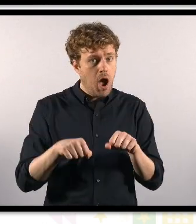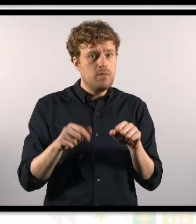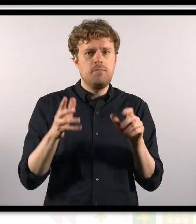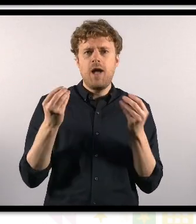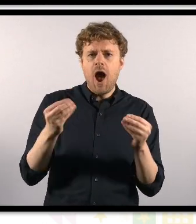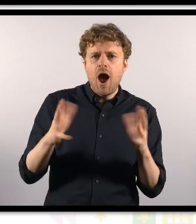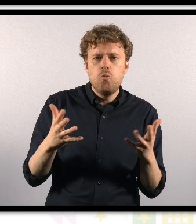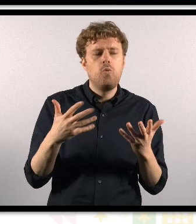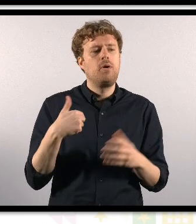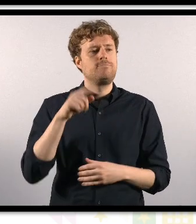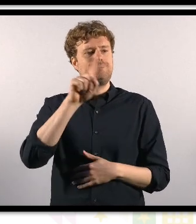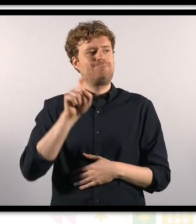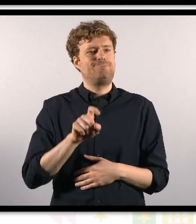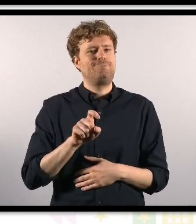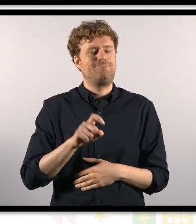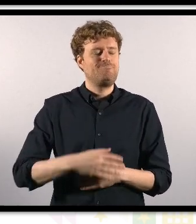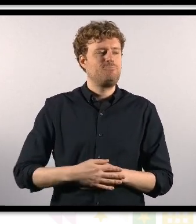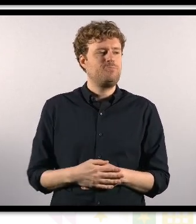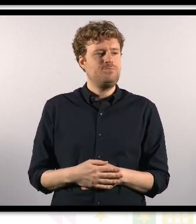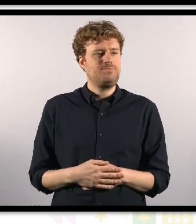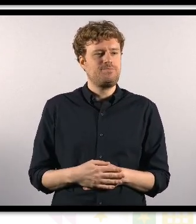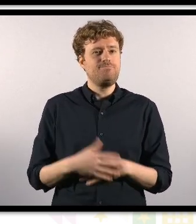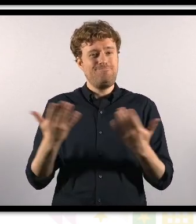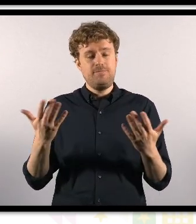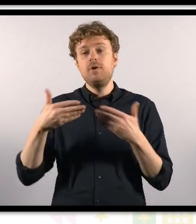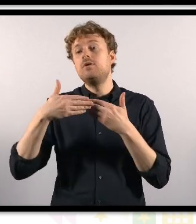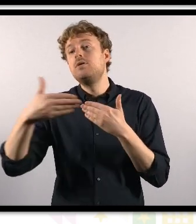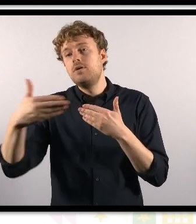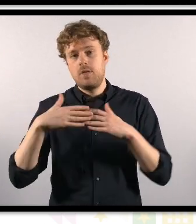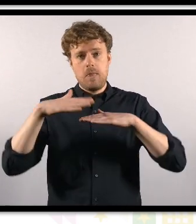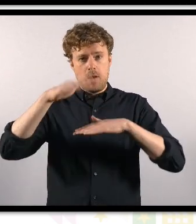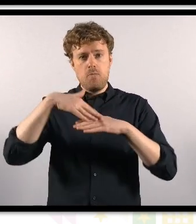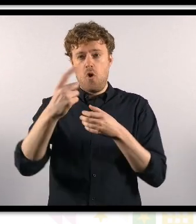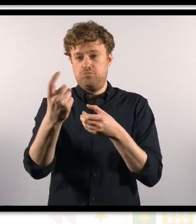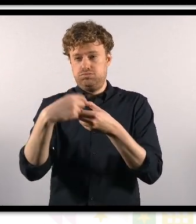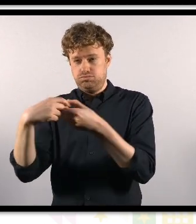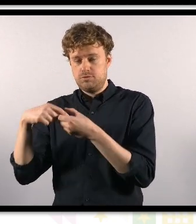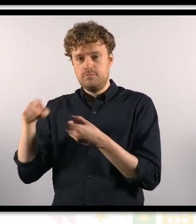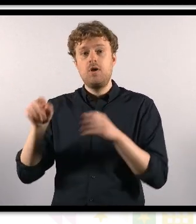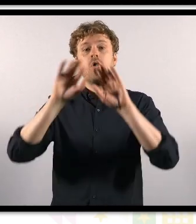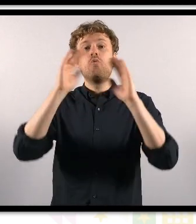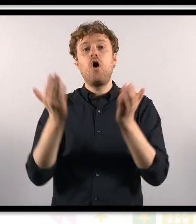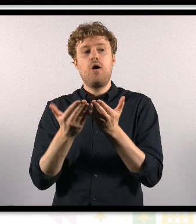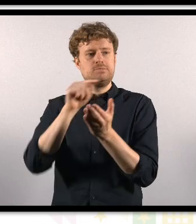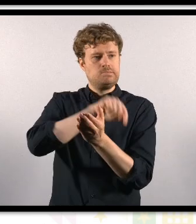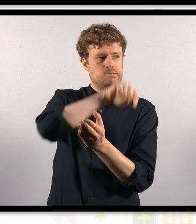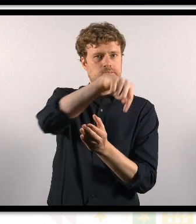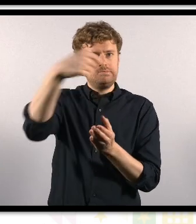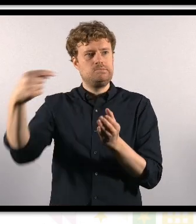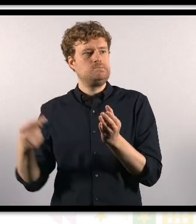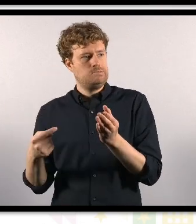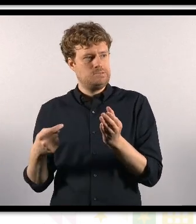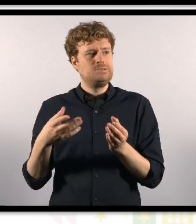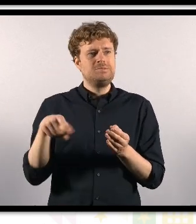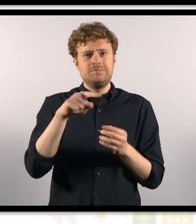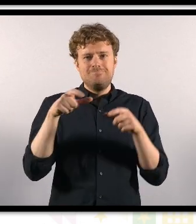nerds, early adopters that have built the community we are today. But some are going to be students